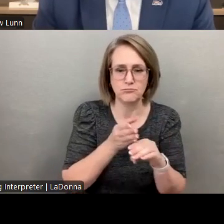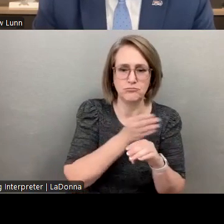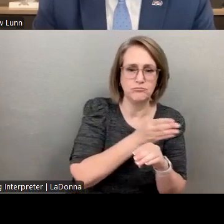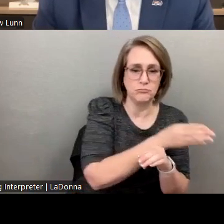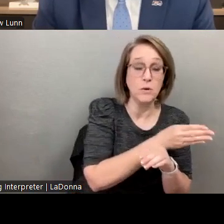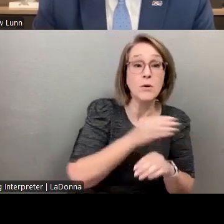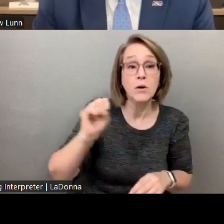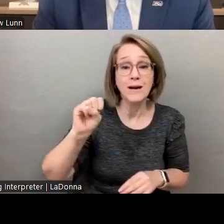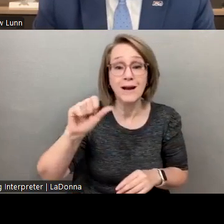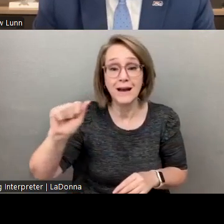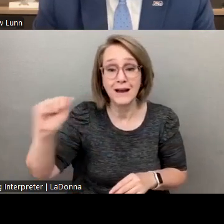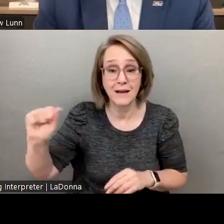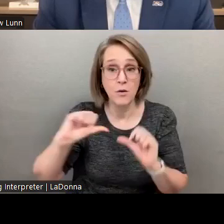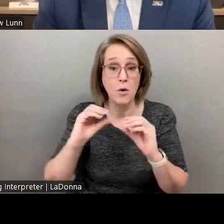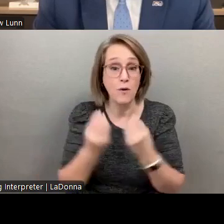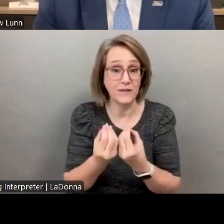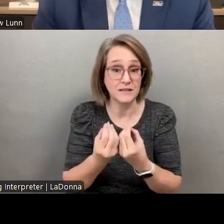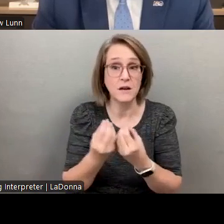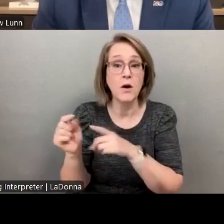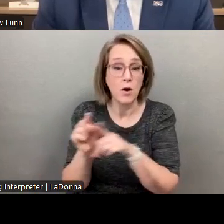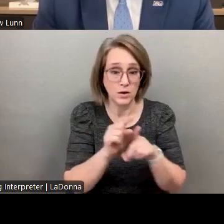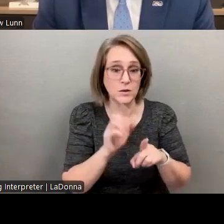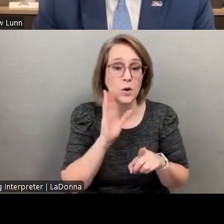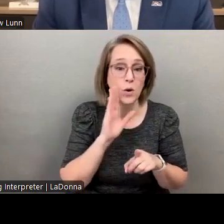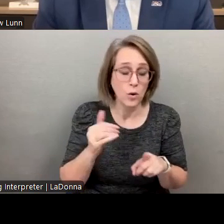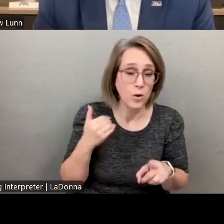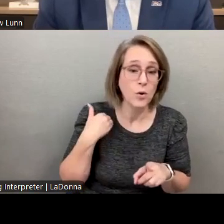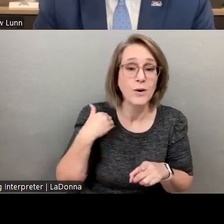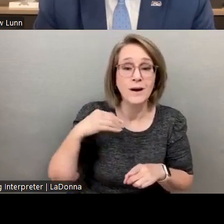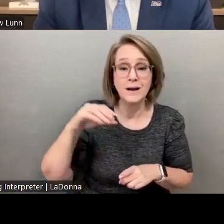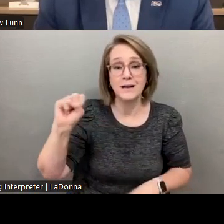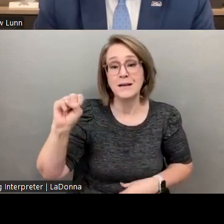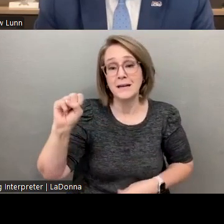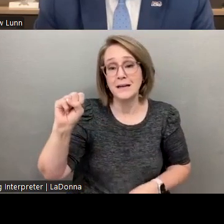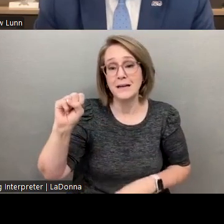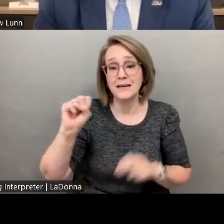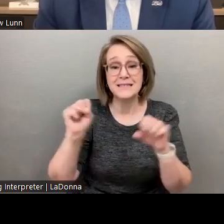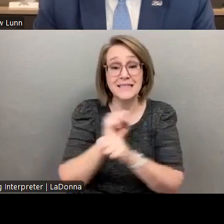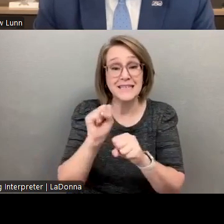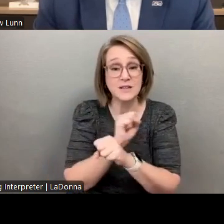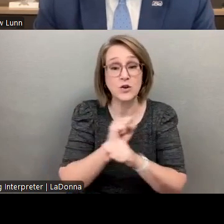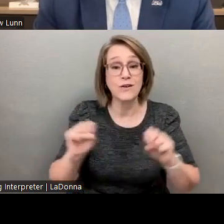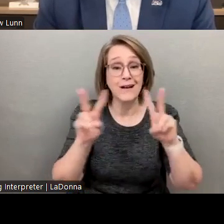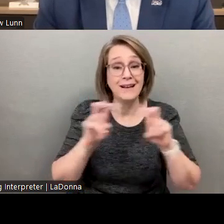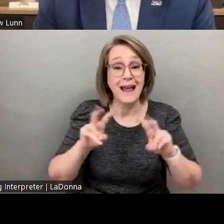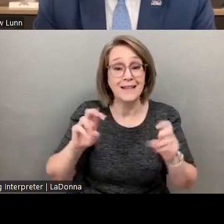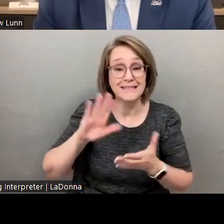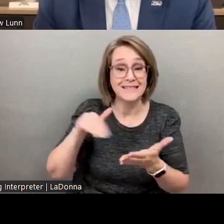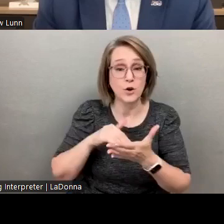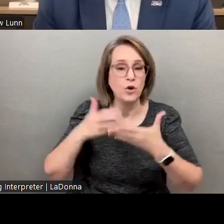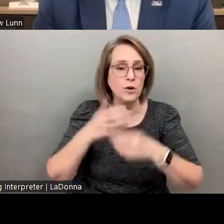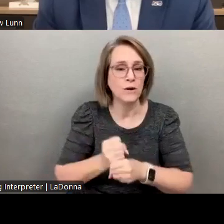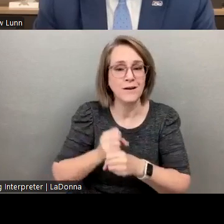the SAA offices also are home to the SACs, the Statistical Analysis Centers for the states. And so this is a really great